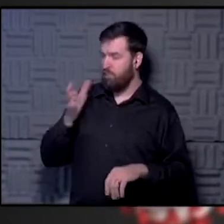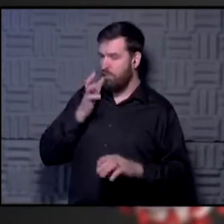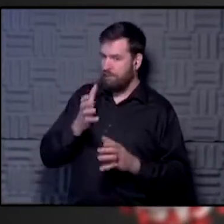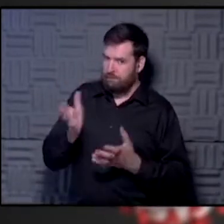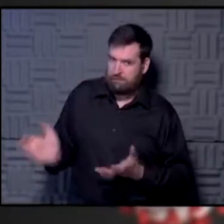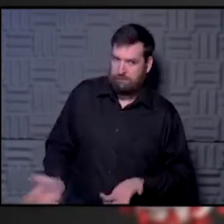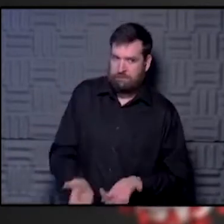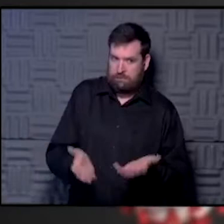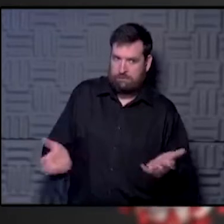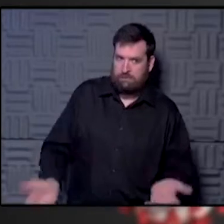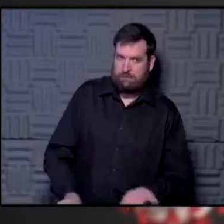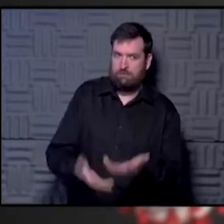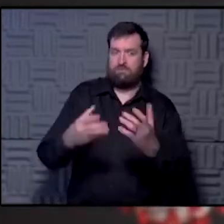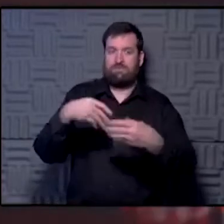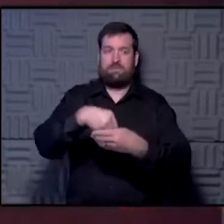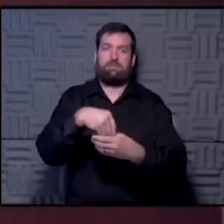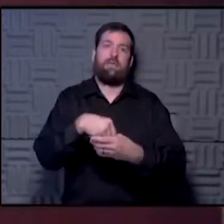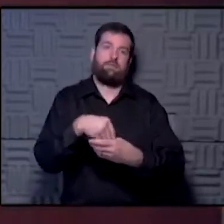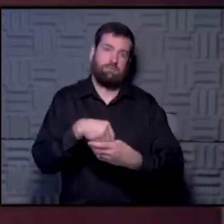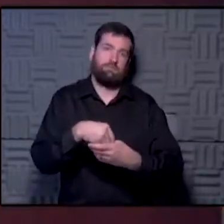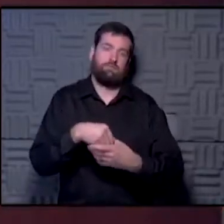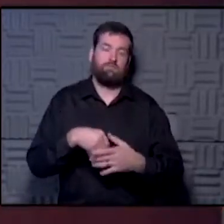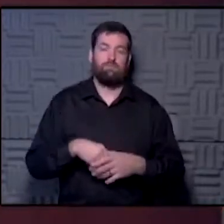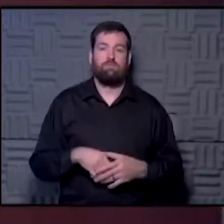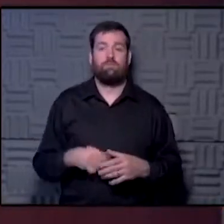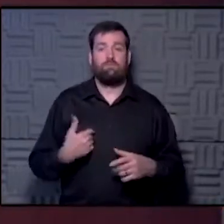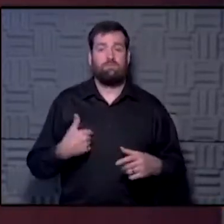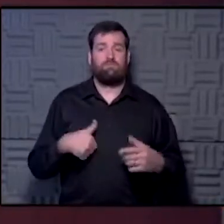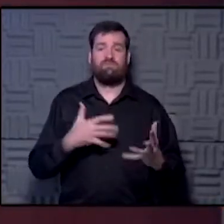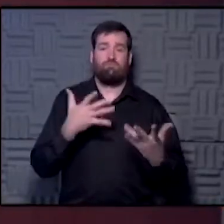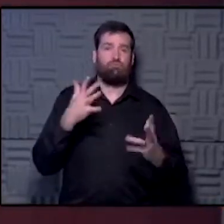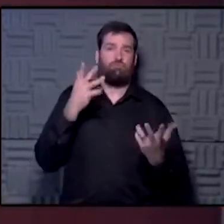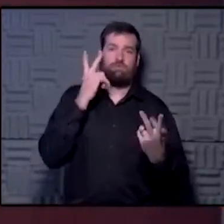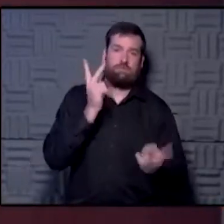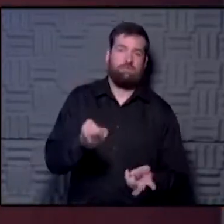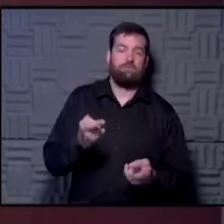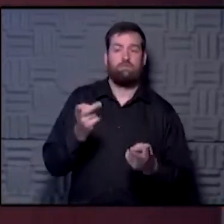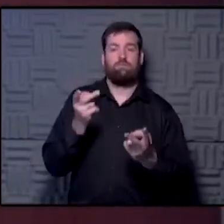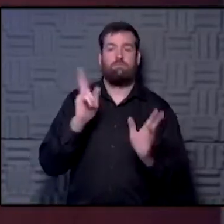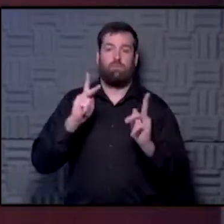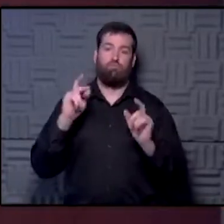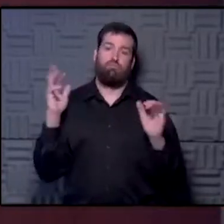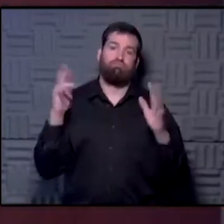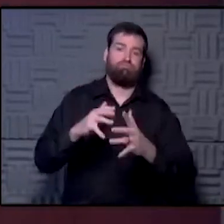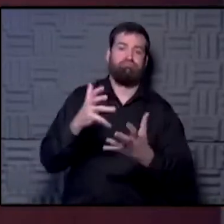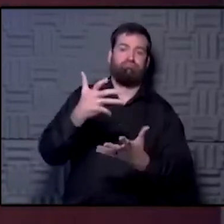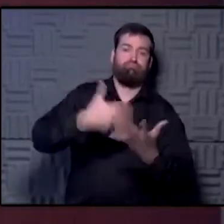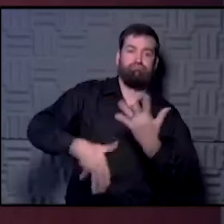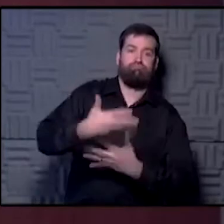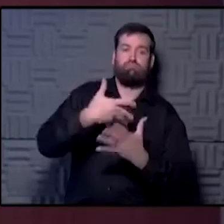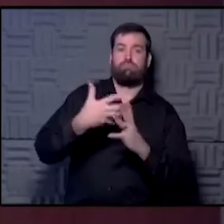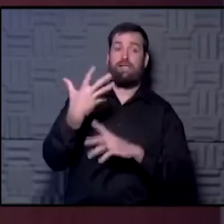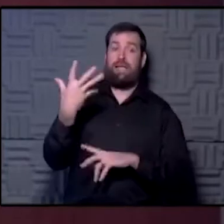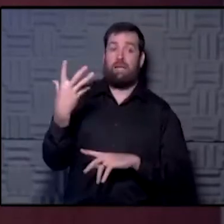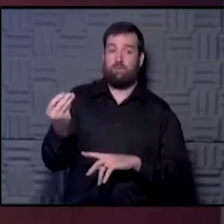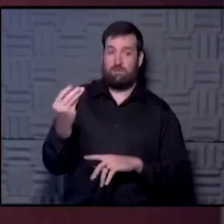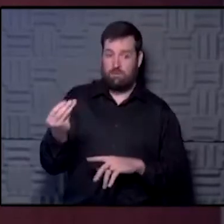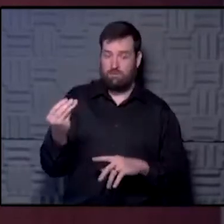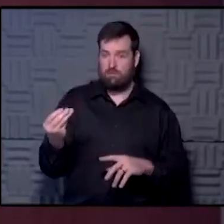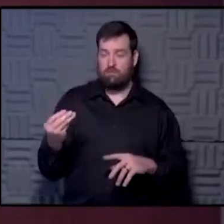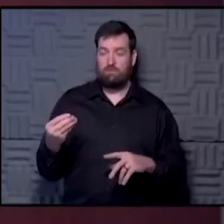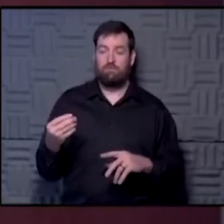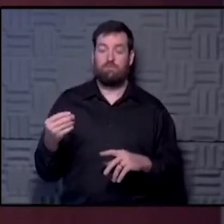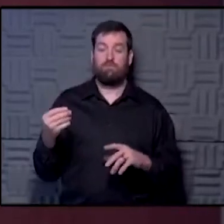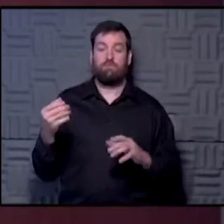indoors, and we're now we have seen behaviors where folks have been getting together and congregating in the outdoor space. So